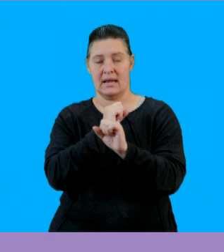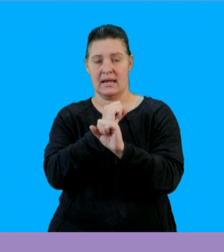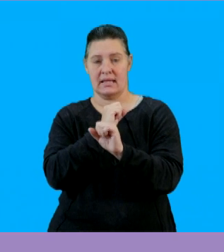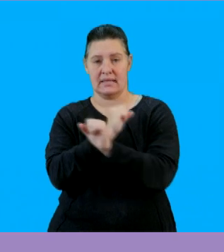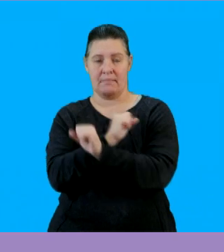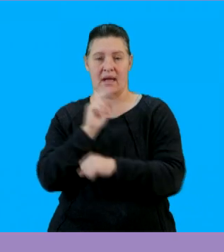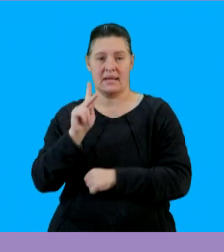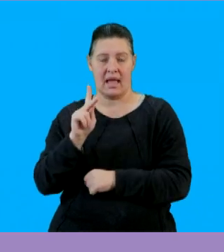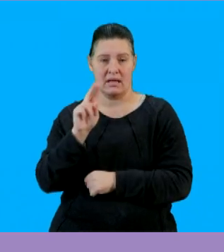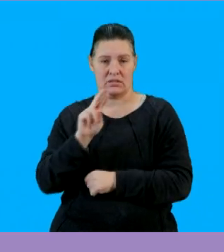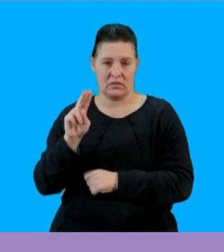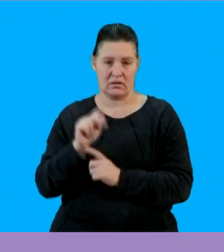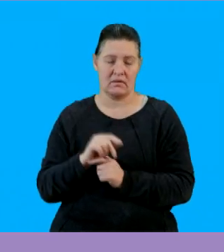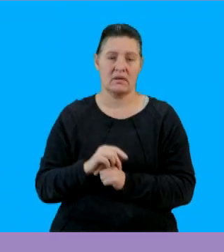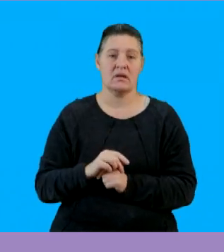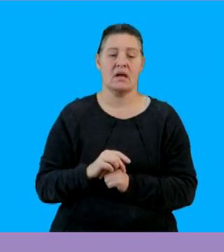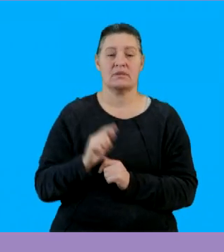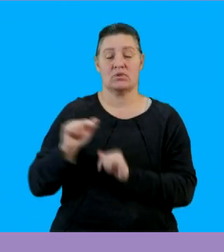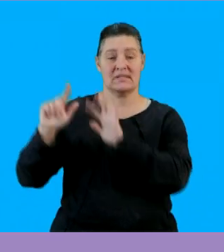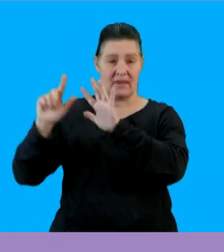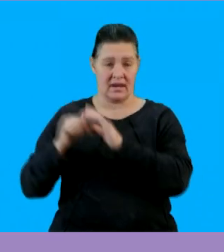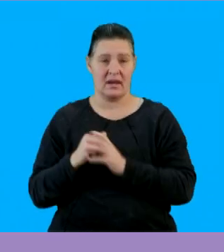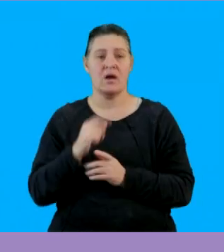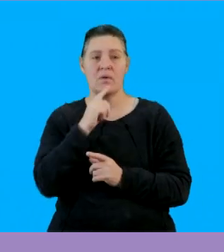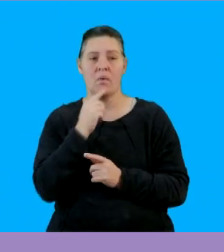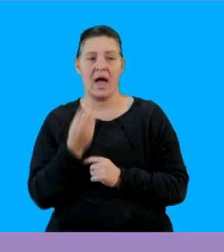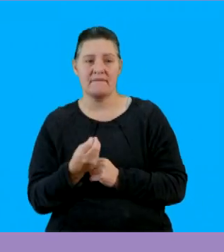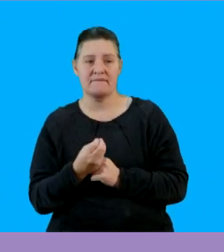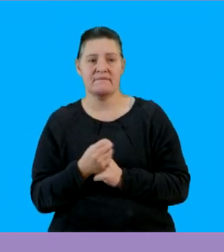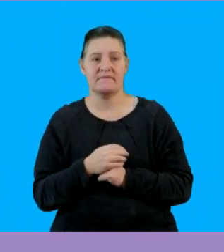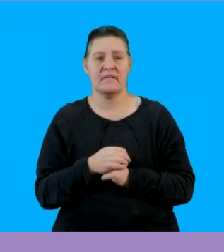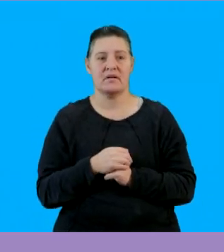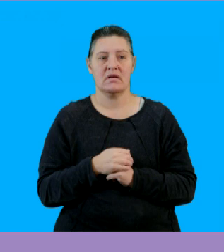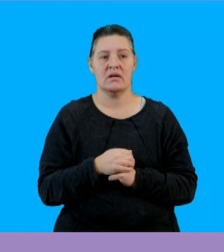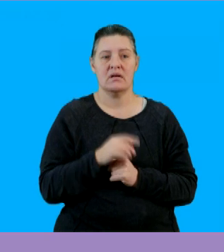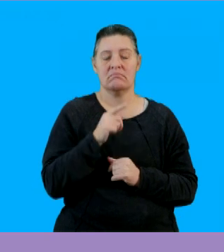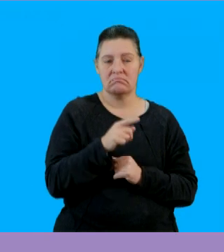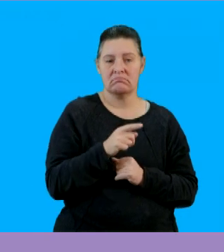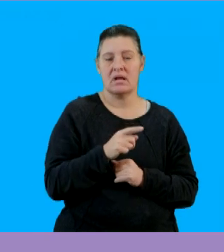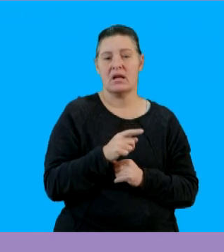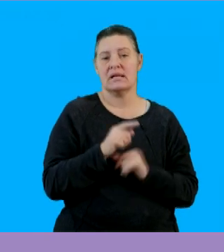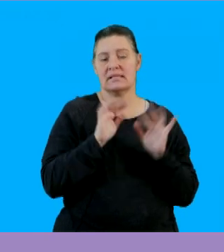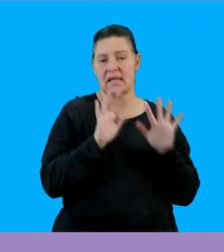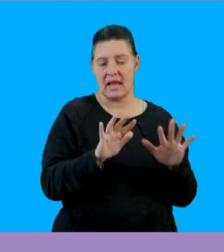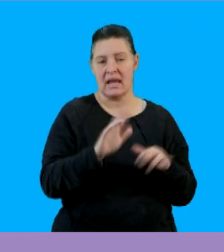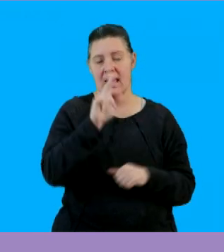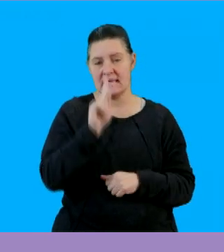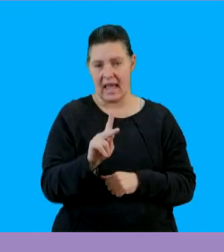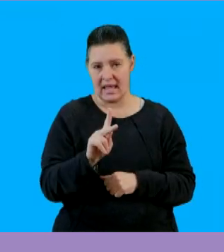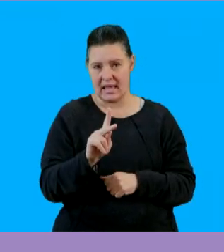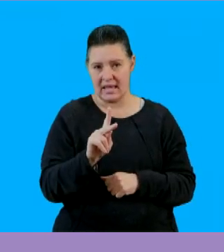have 10k squared multiplied by k exponent 7. We are adding there. That is going to be